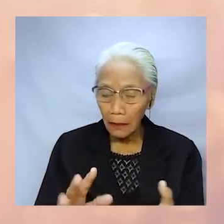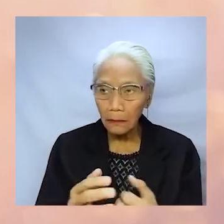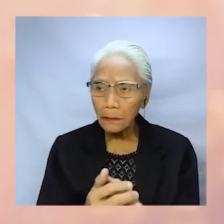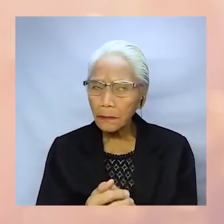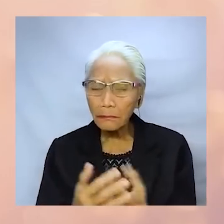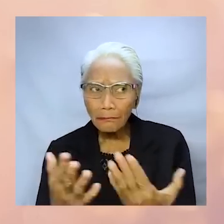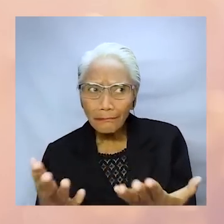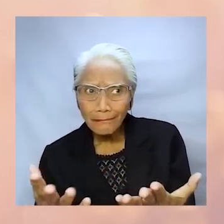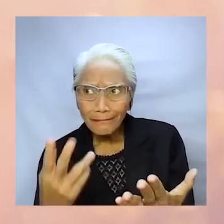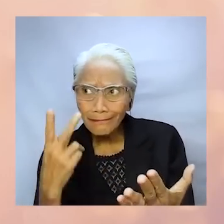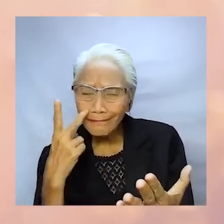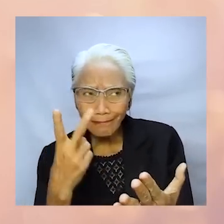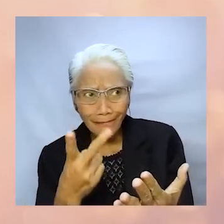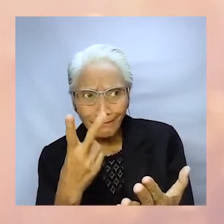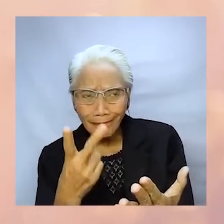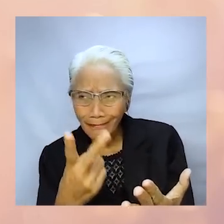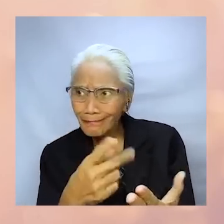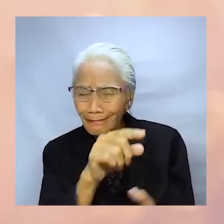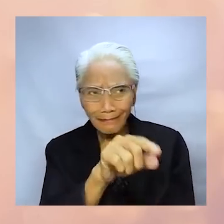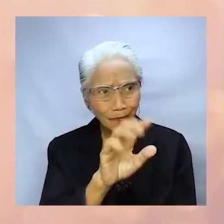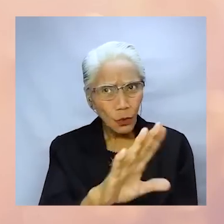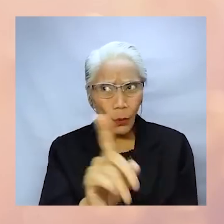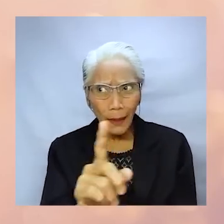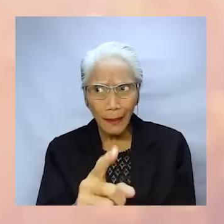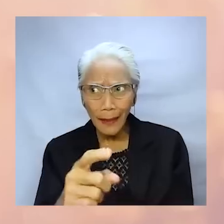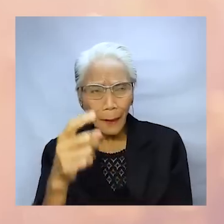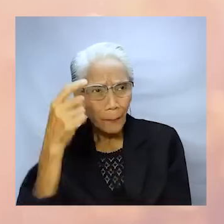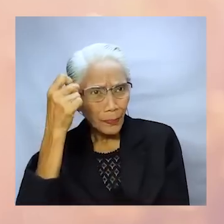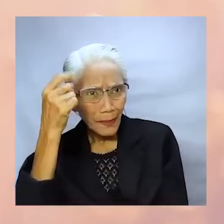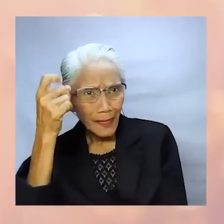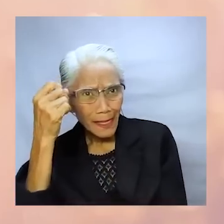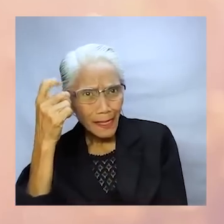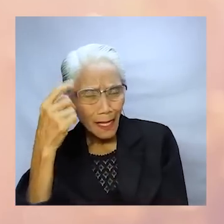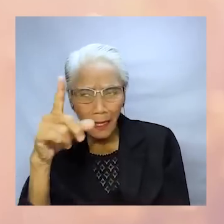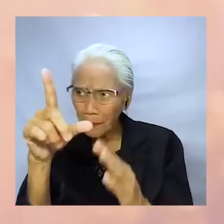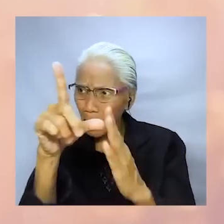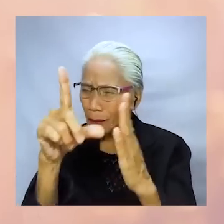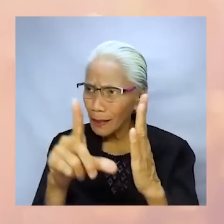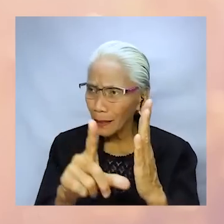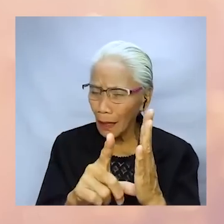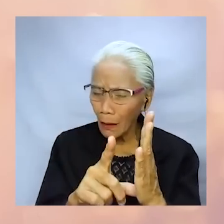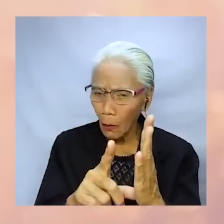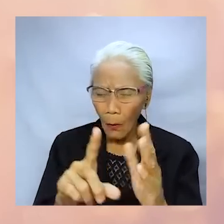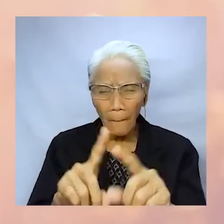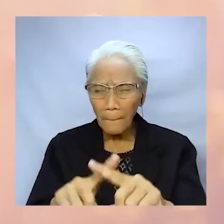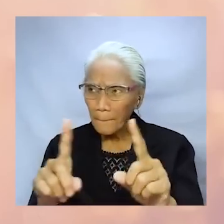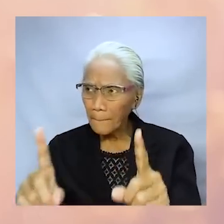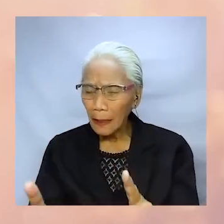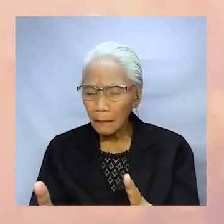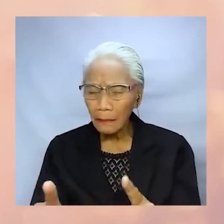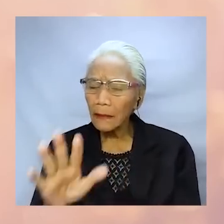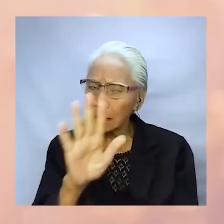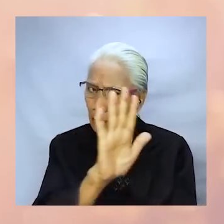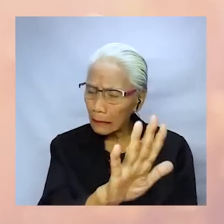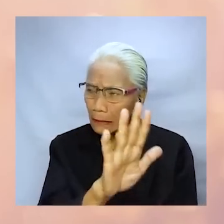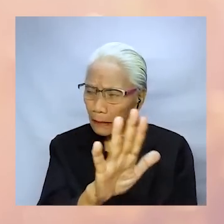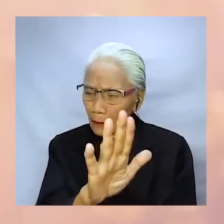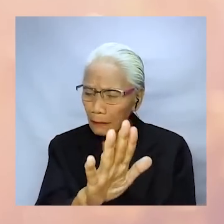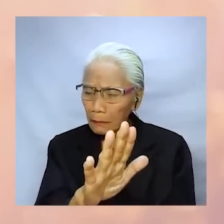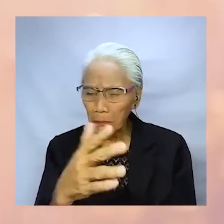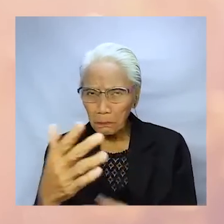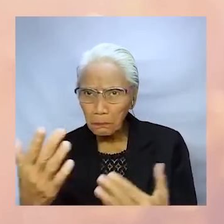their interpretation of the law, not the law itself, but their interpretation of the law. Then came out